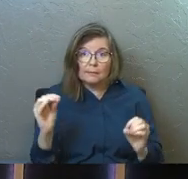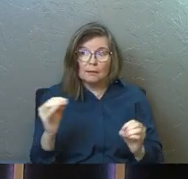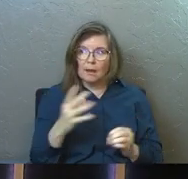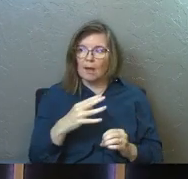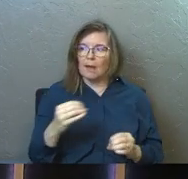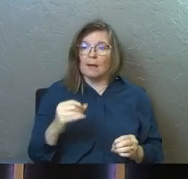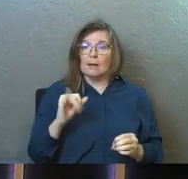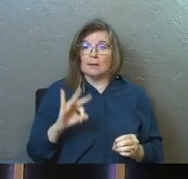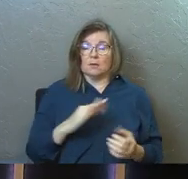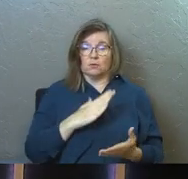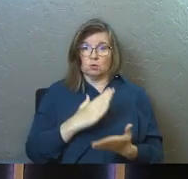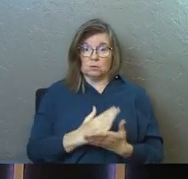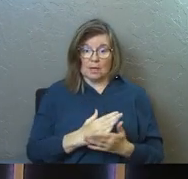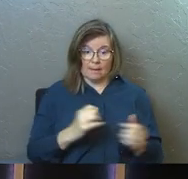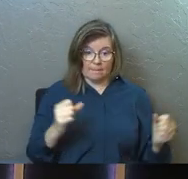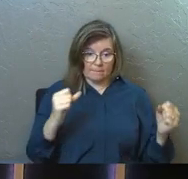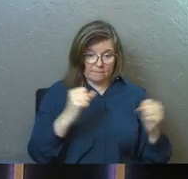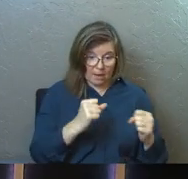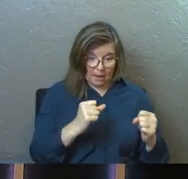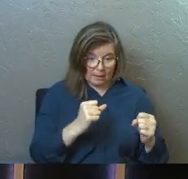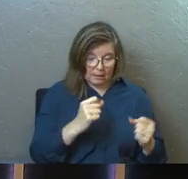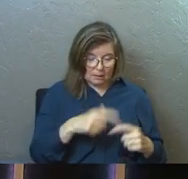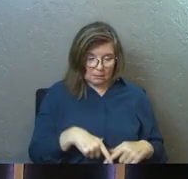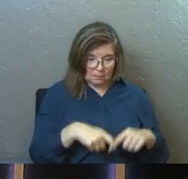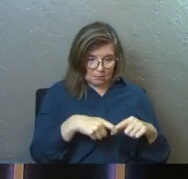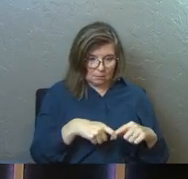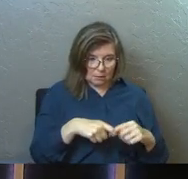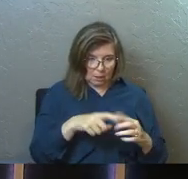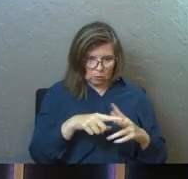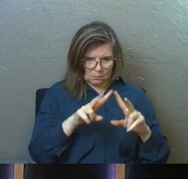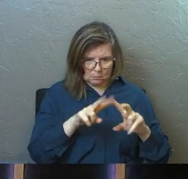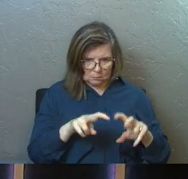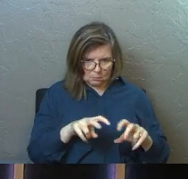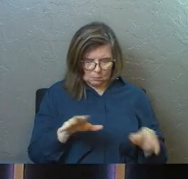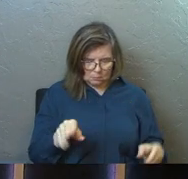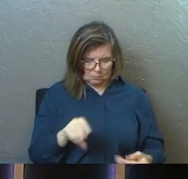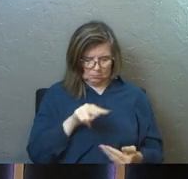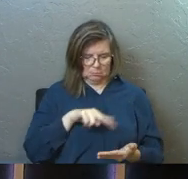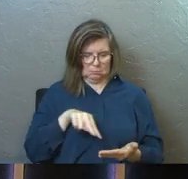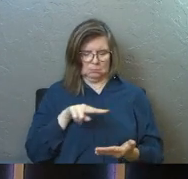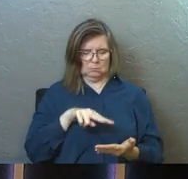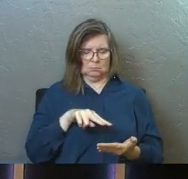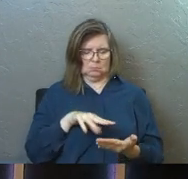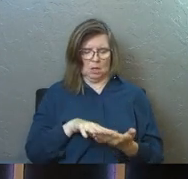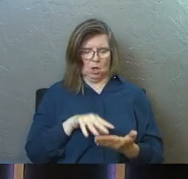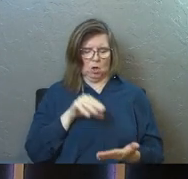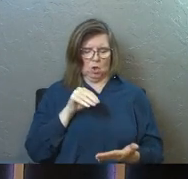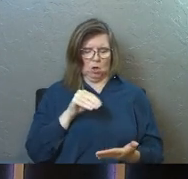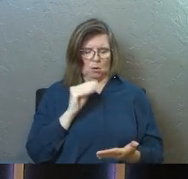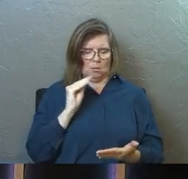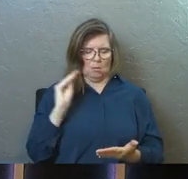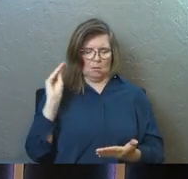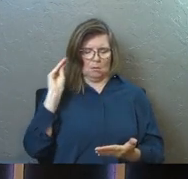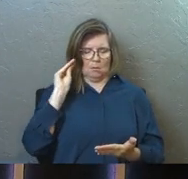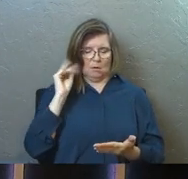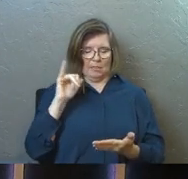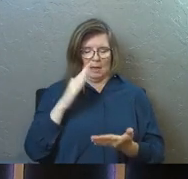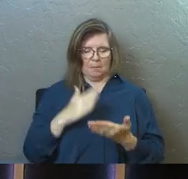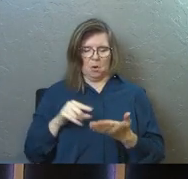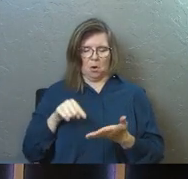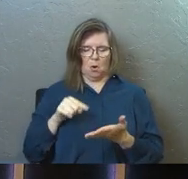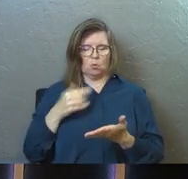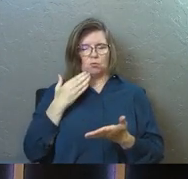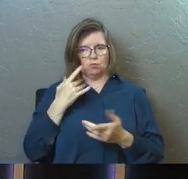Right? And if you stop fighting and you start to learn, you might get a blessing at the end is what Peter